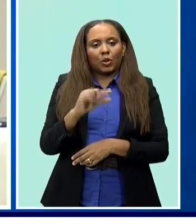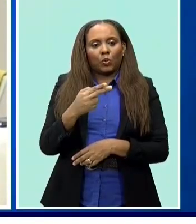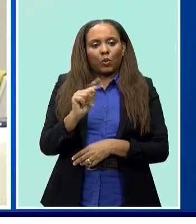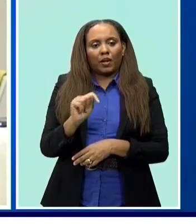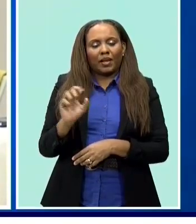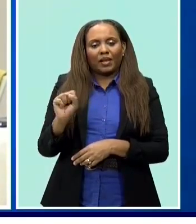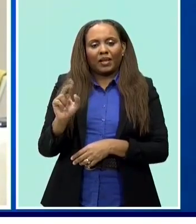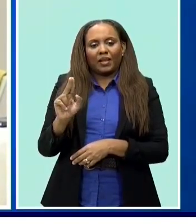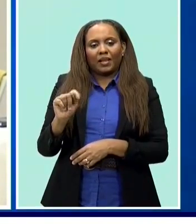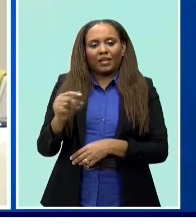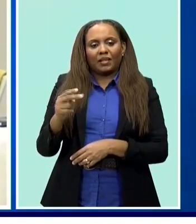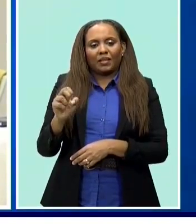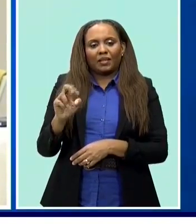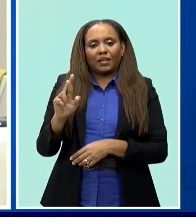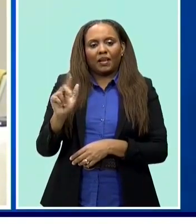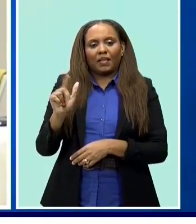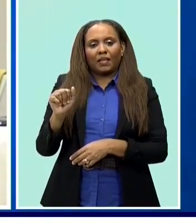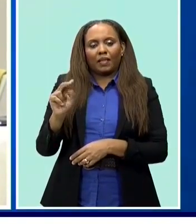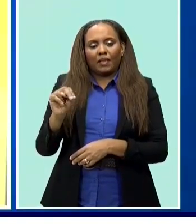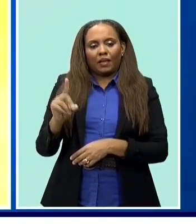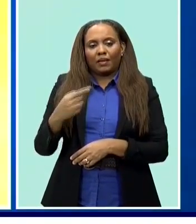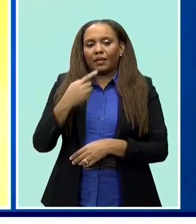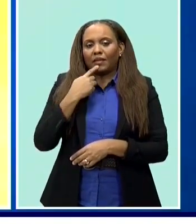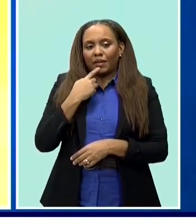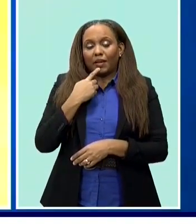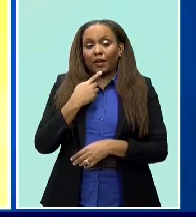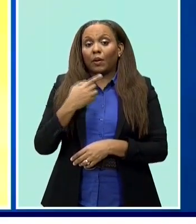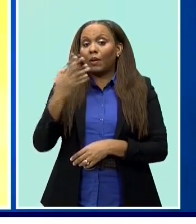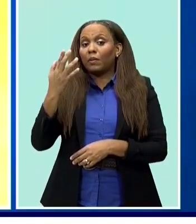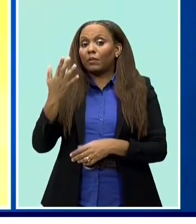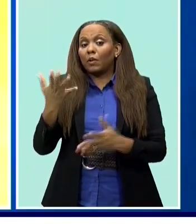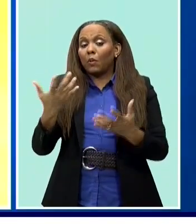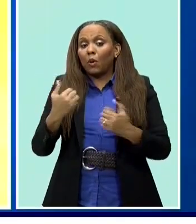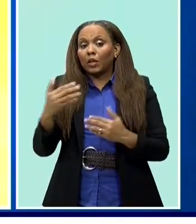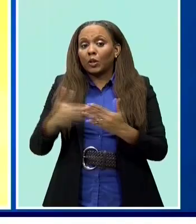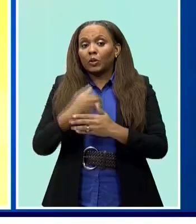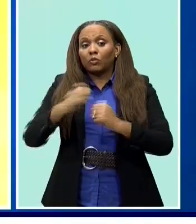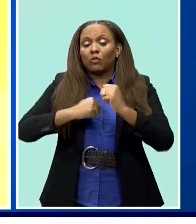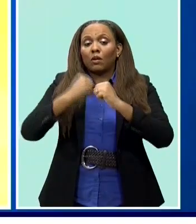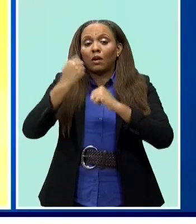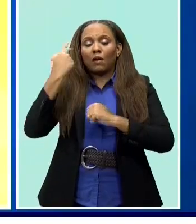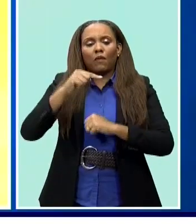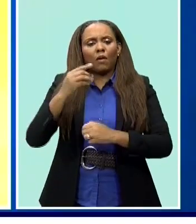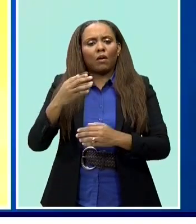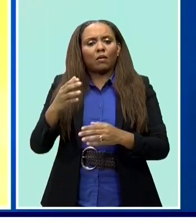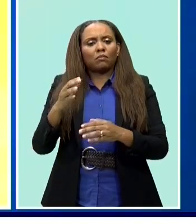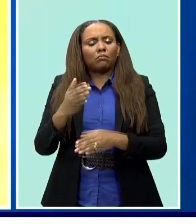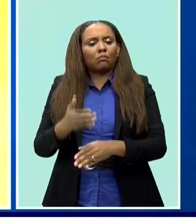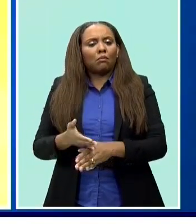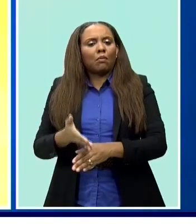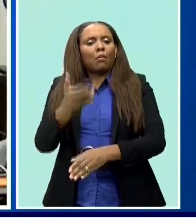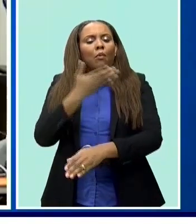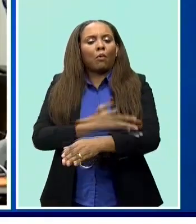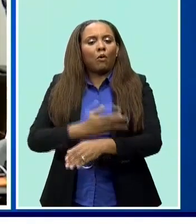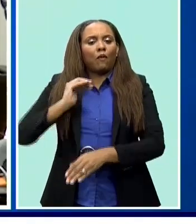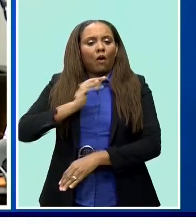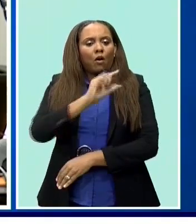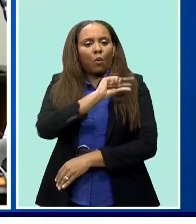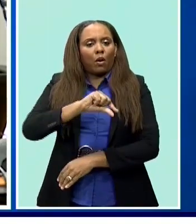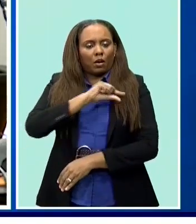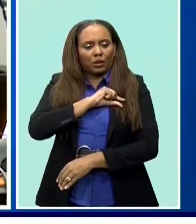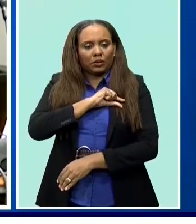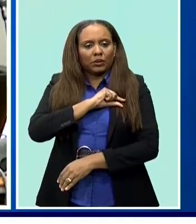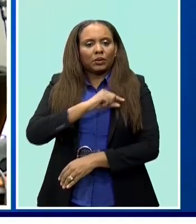improve Barbados' national quality infrastructure. He made the revelation at a regional training workshop on the Economic